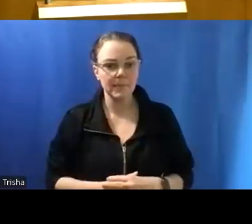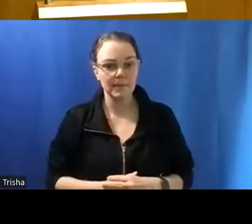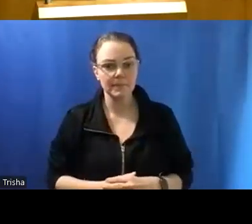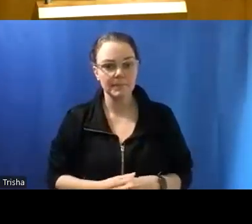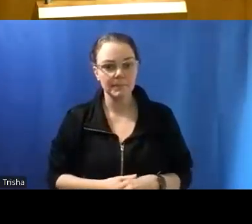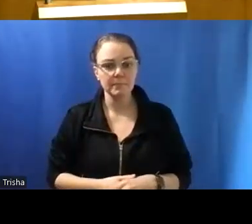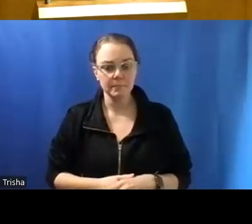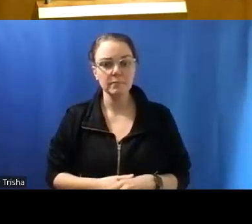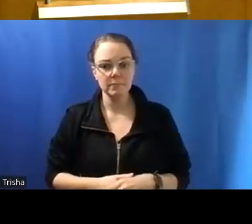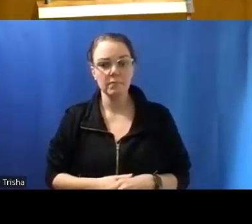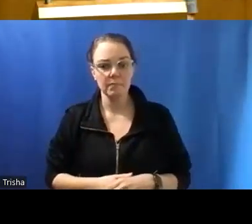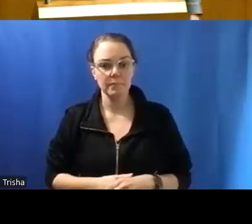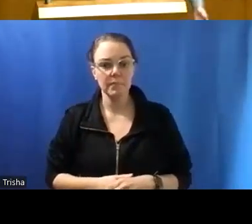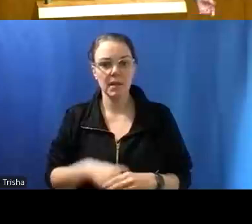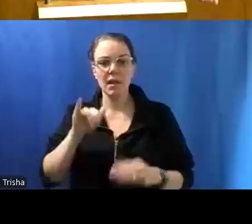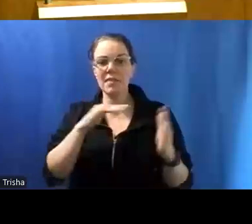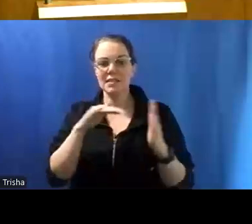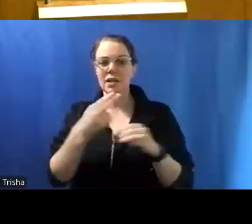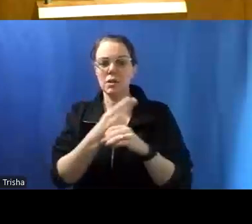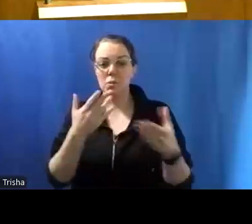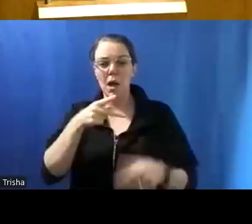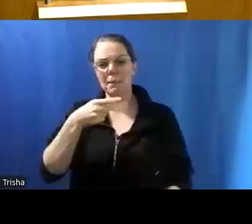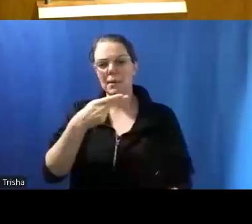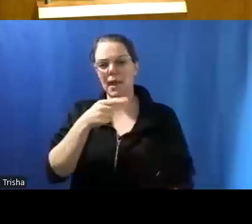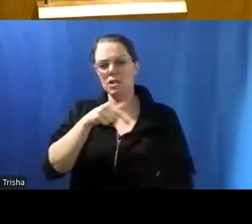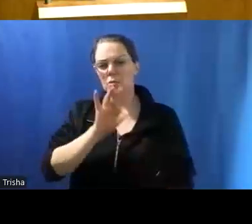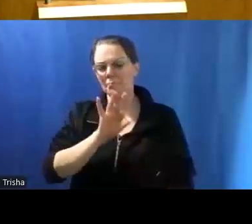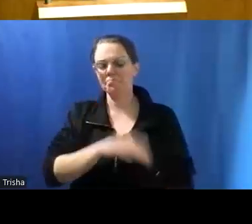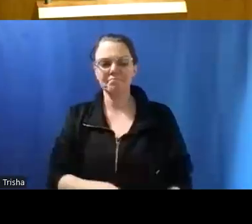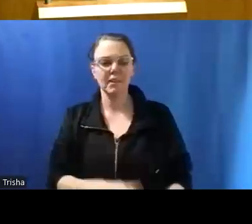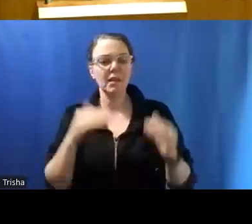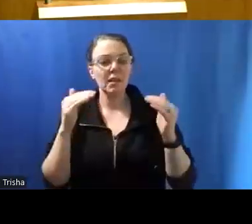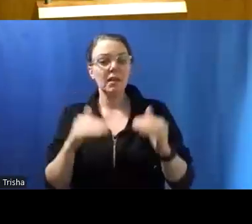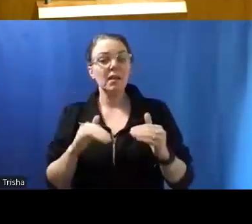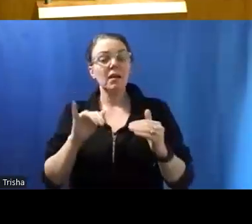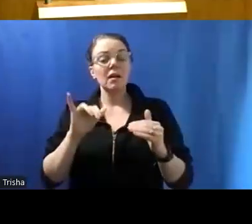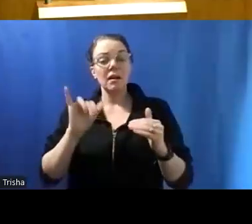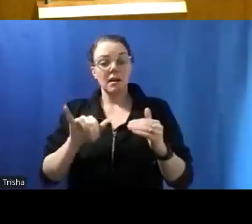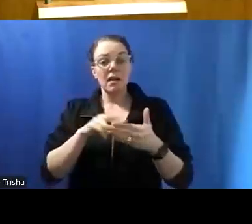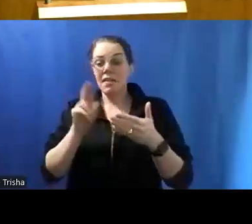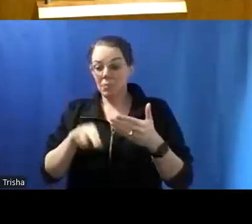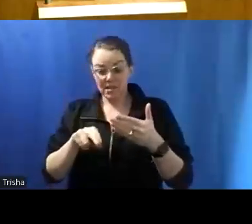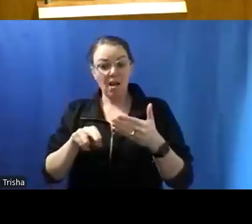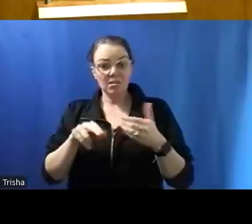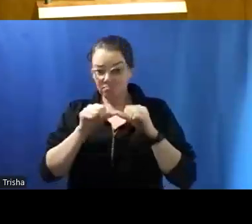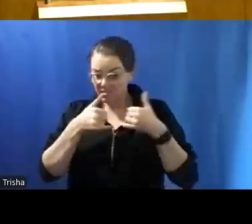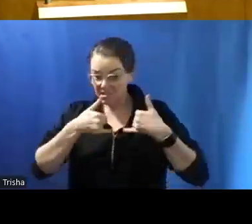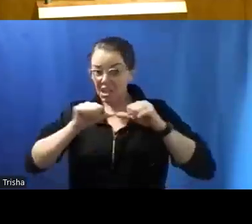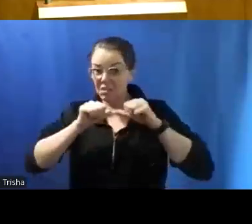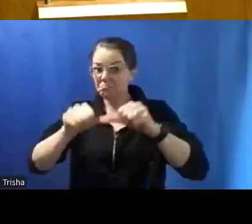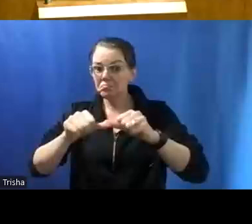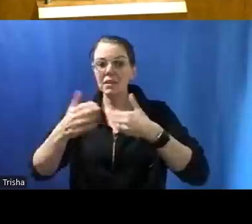That was the study used the PHQ-9. And those results held even when controlling for all the